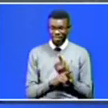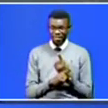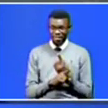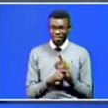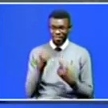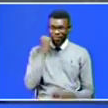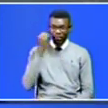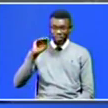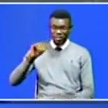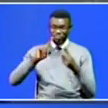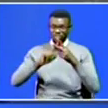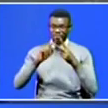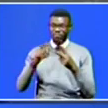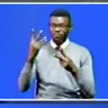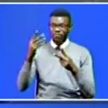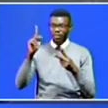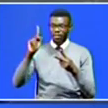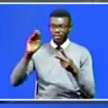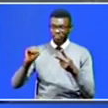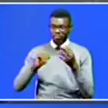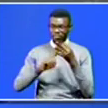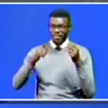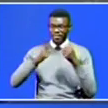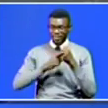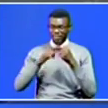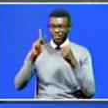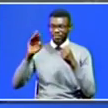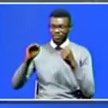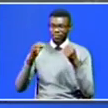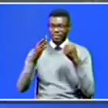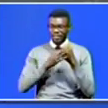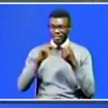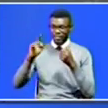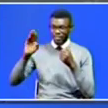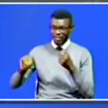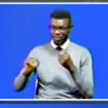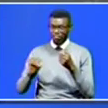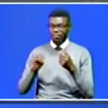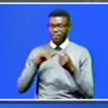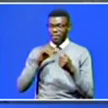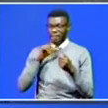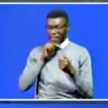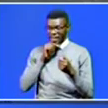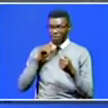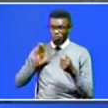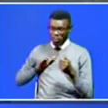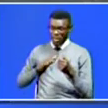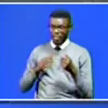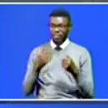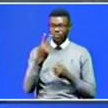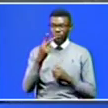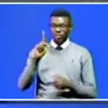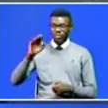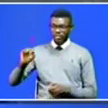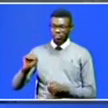500 meters, 4 kilometers, 6 kilometers, 8 kilometers, 10 kilometers for senior men and women, and 2 kilometers